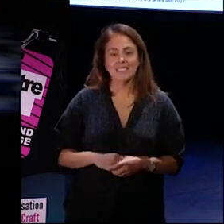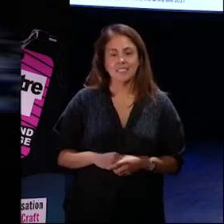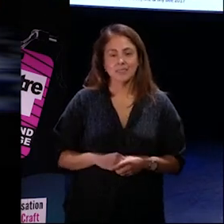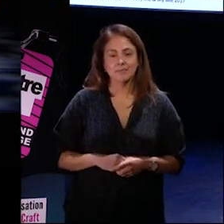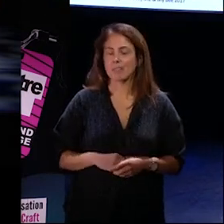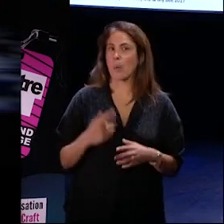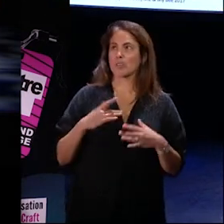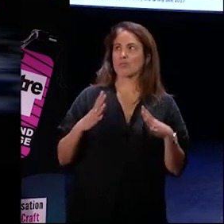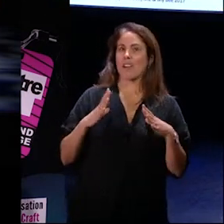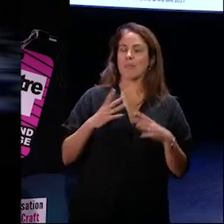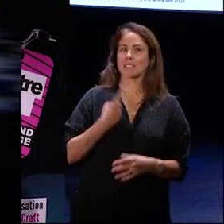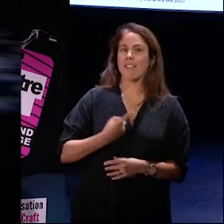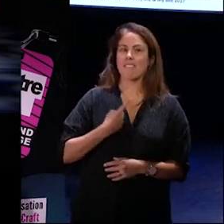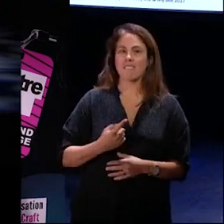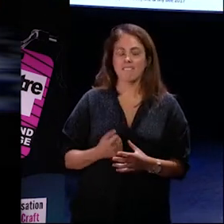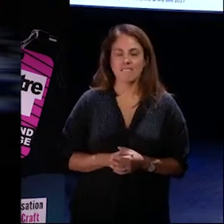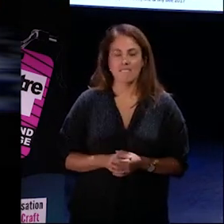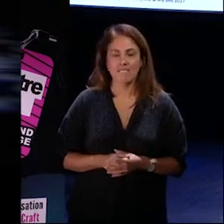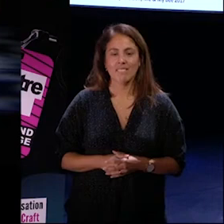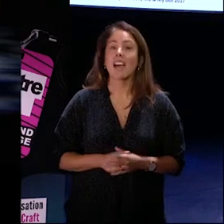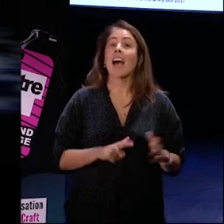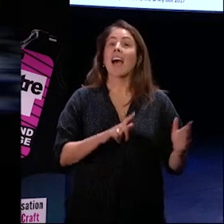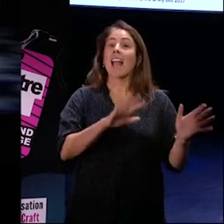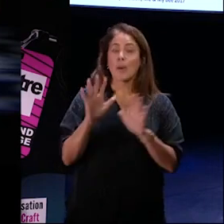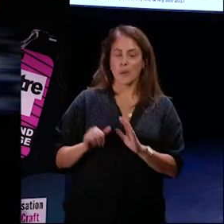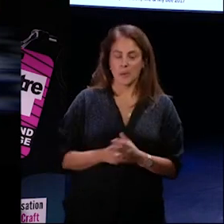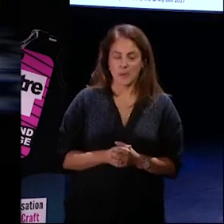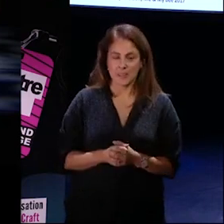great. Wasn't ready for that. Hello again.